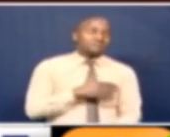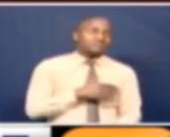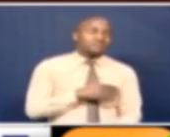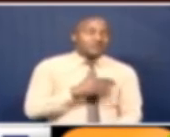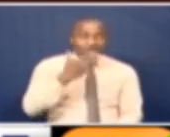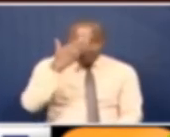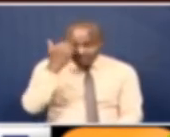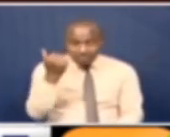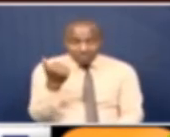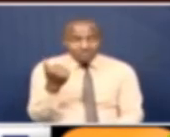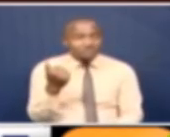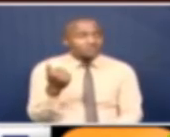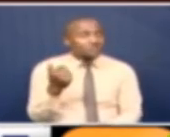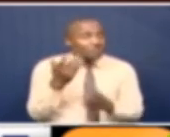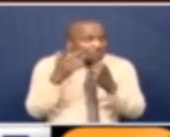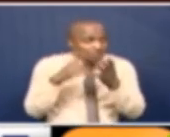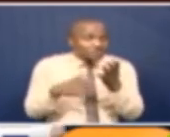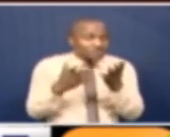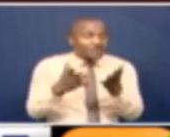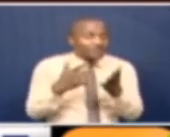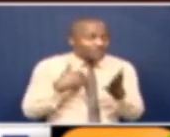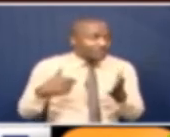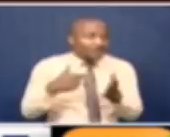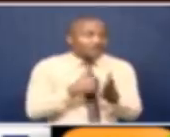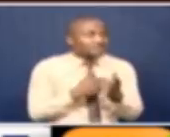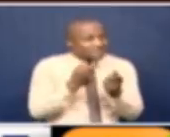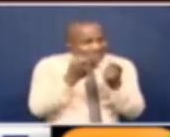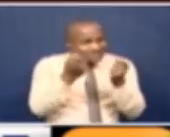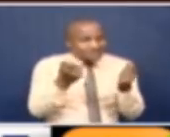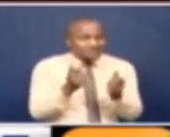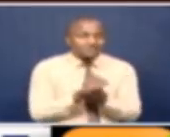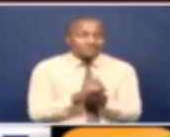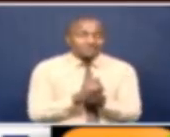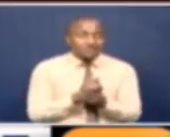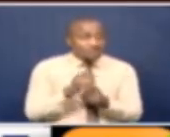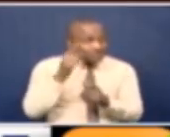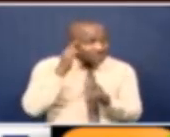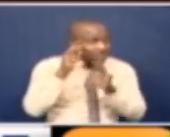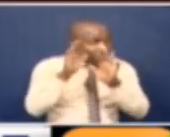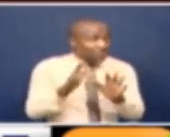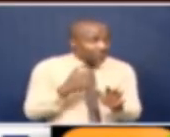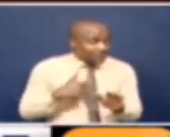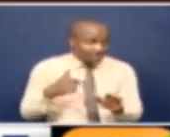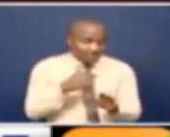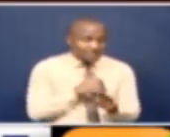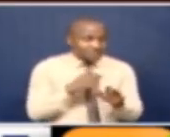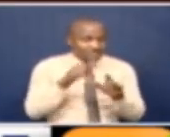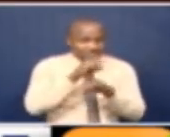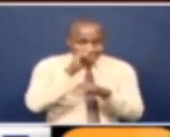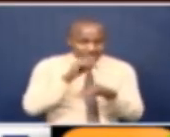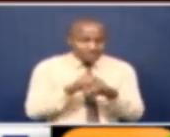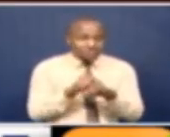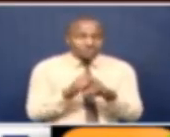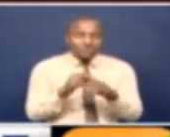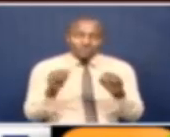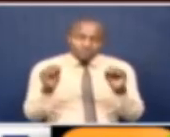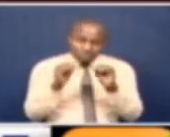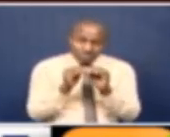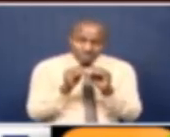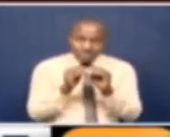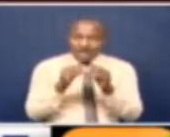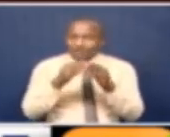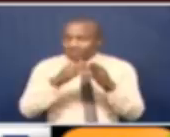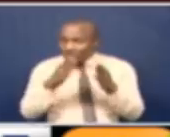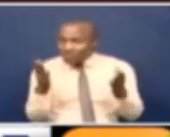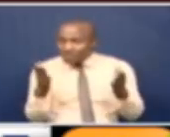Because what is available for us is very limited. So I think it is important for us as a nation to meet and be open